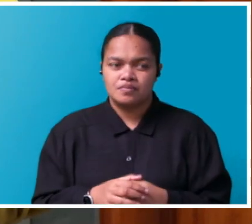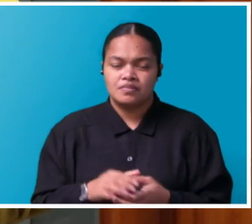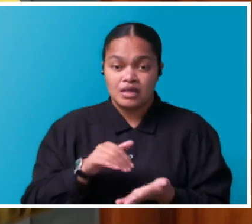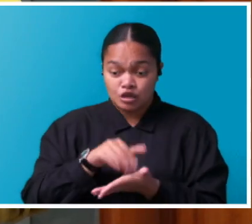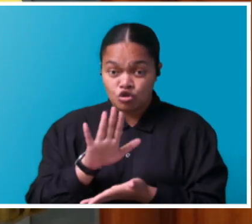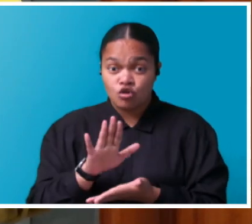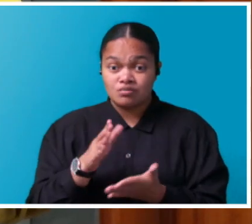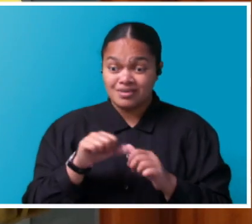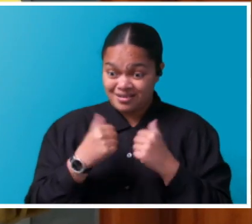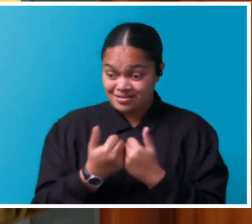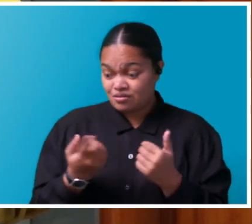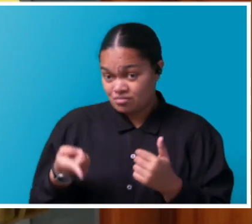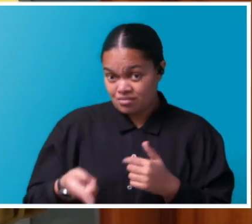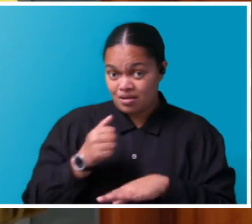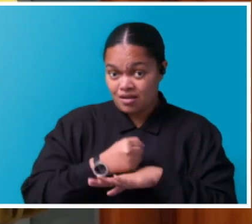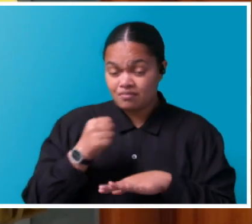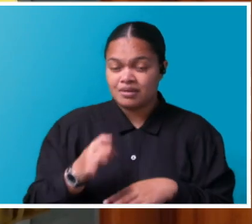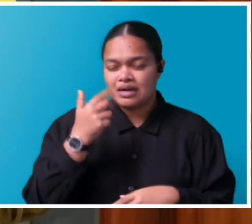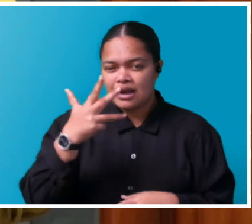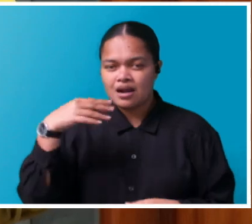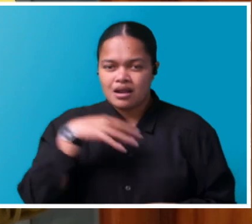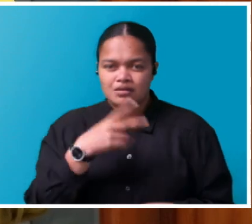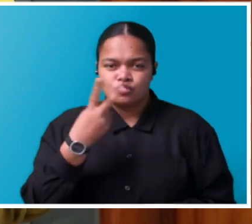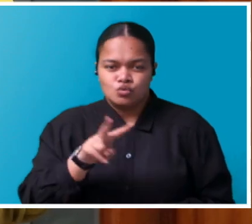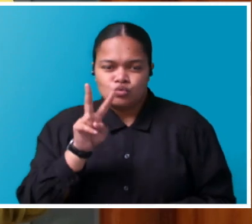government, the